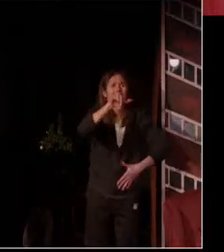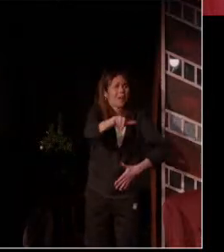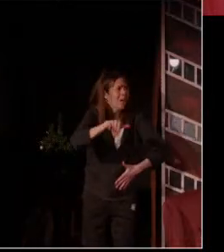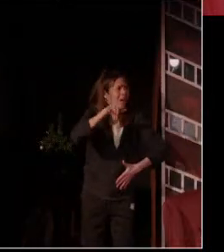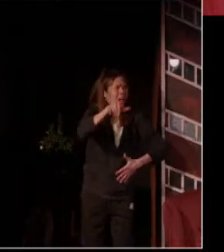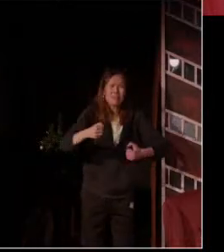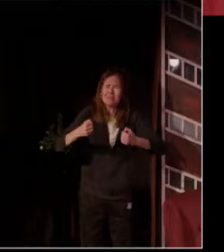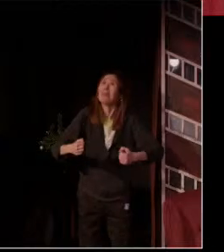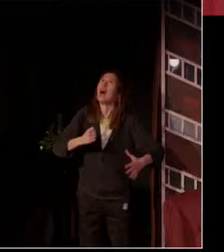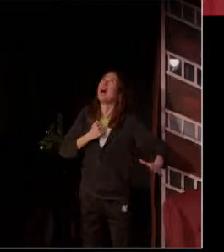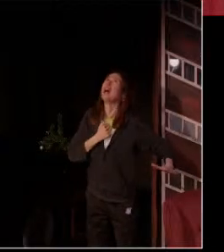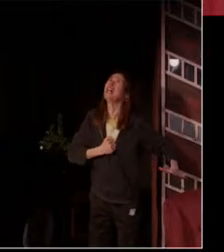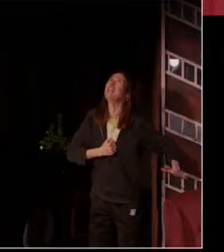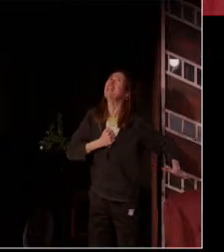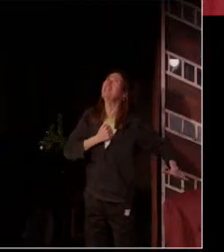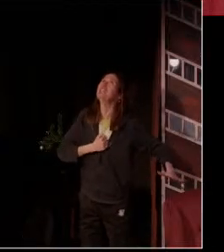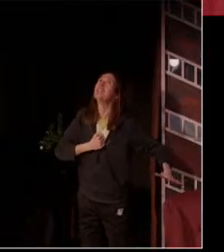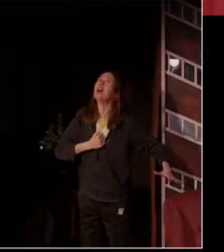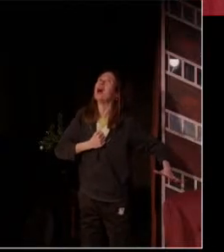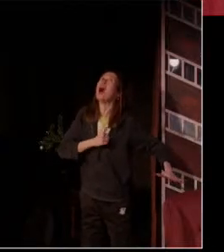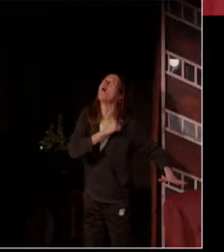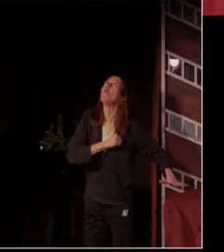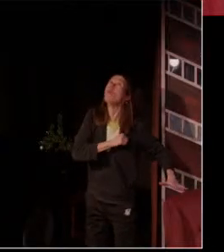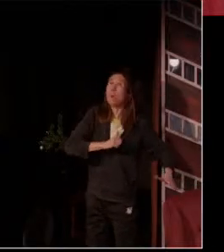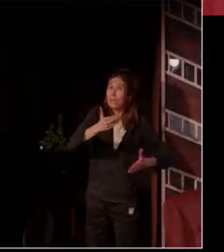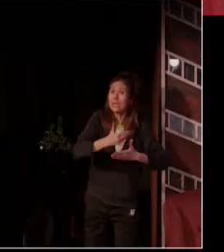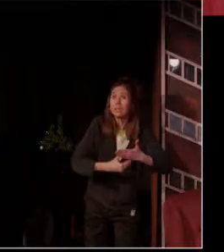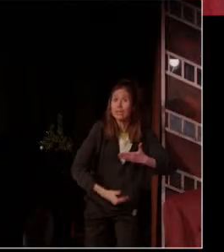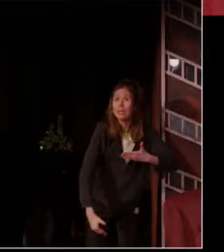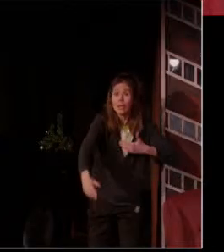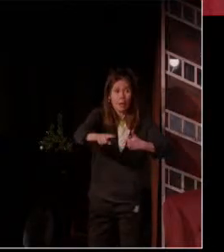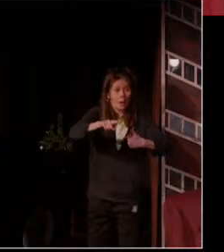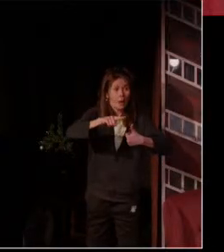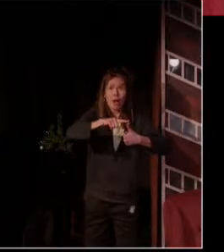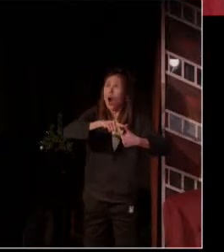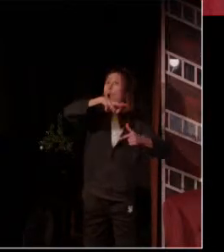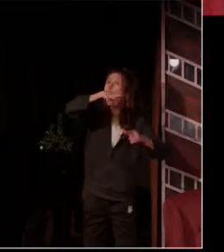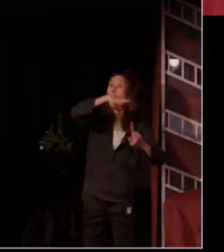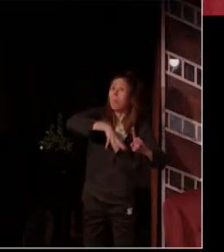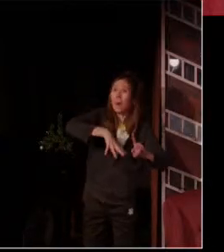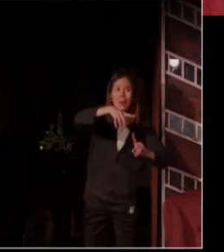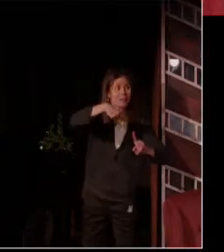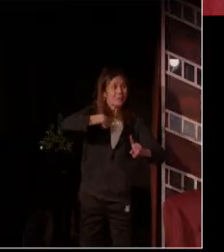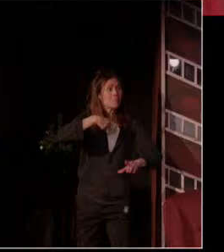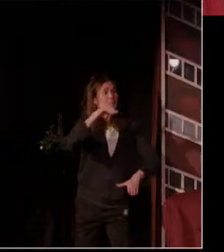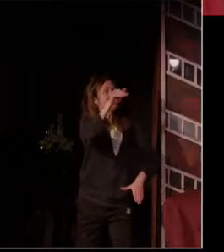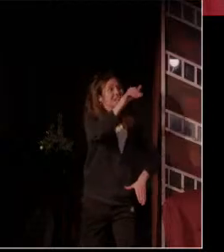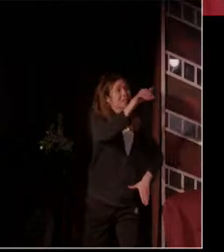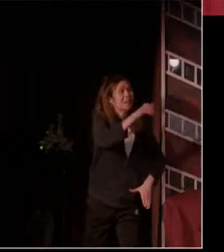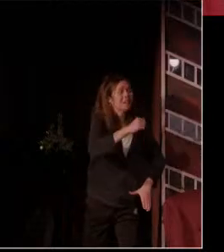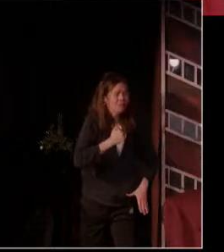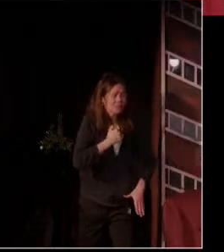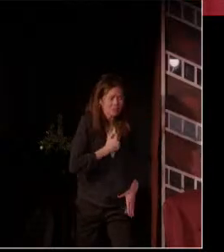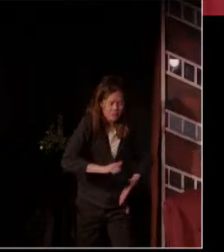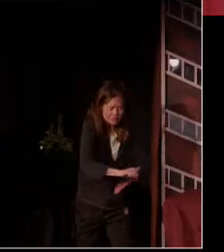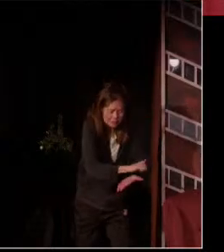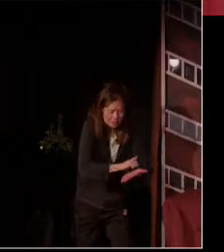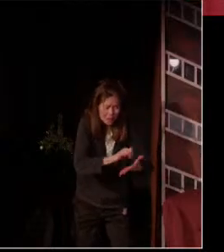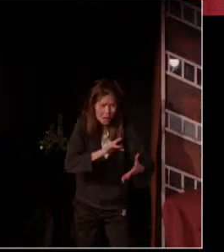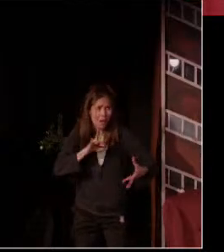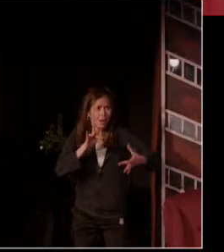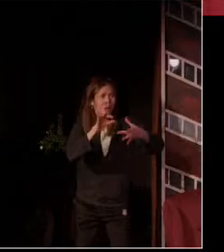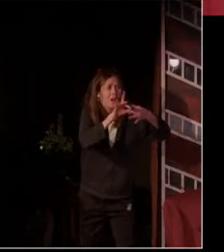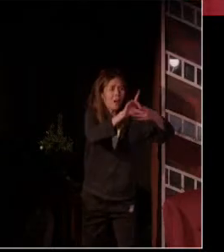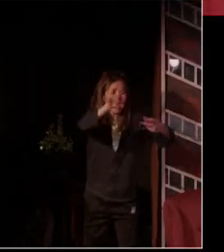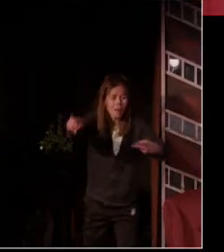I'll reconcile with Polixenes. Entreat my wife, recall the good Camillo, who I do proclaim a man